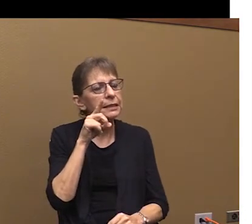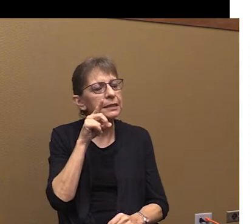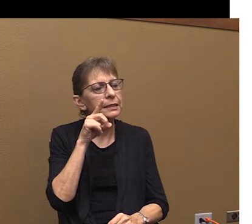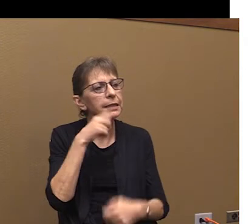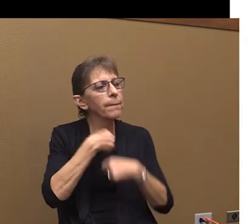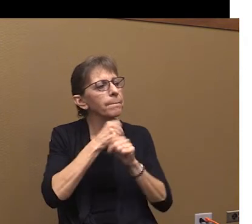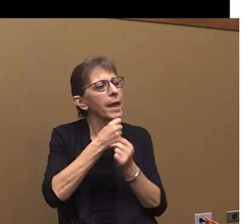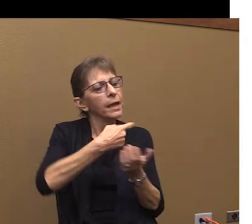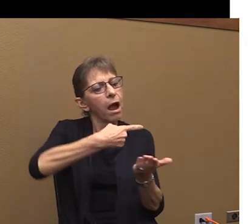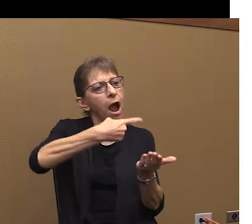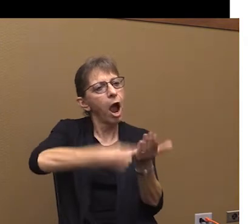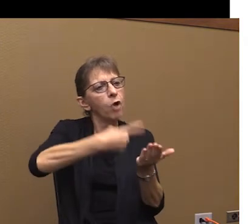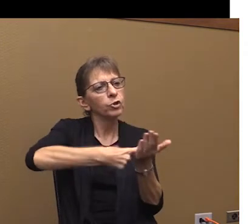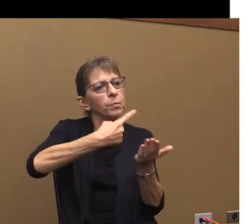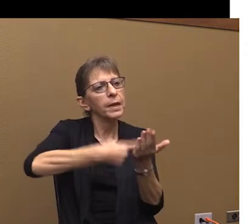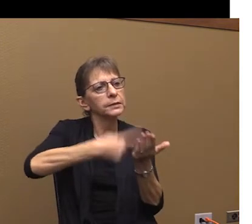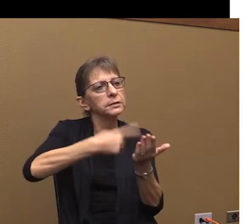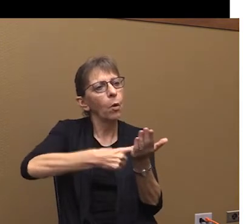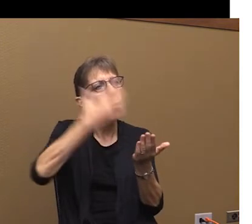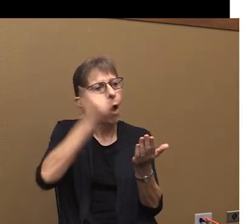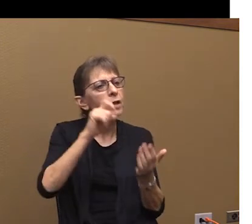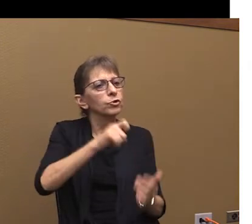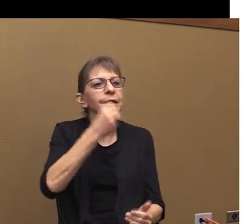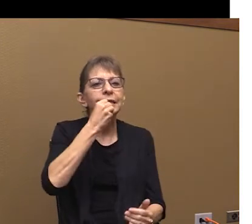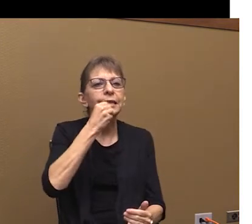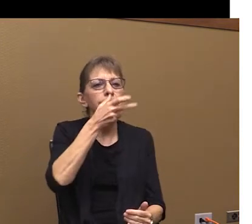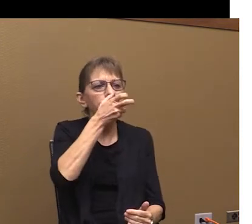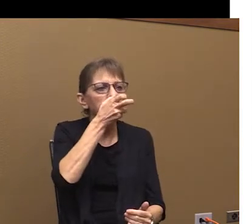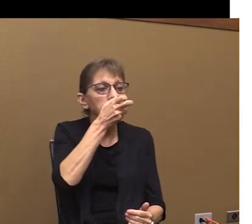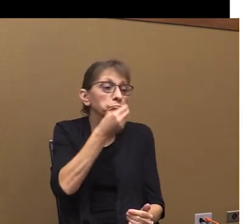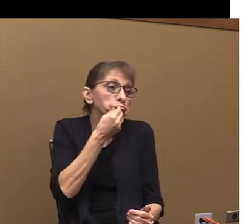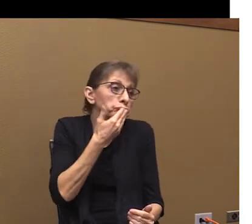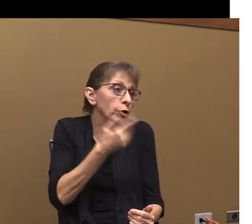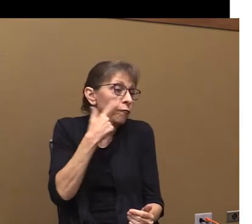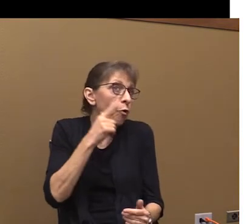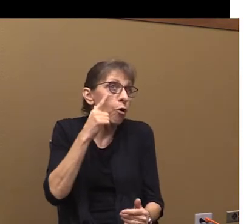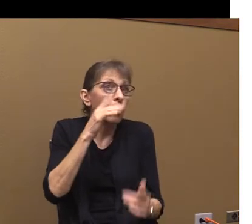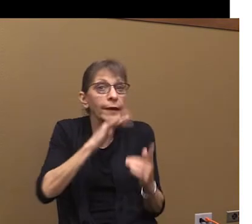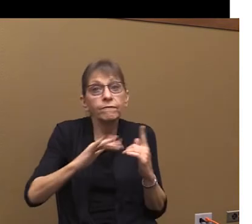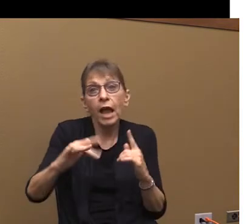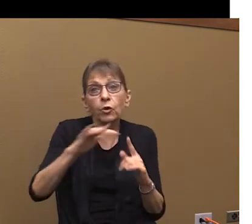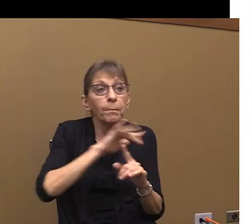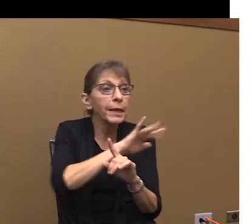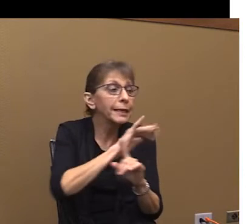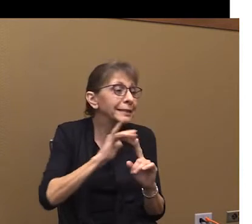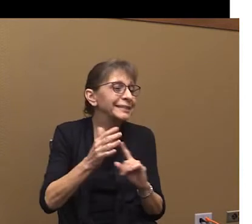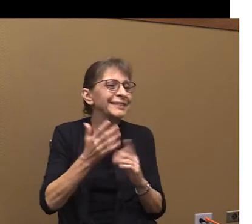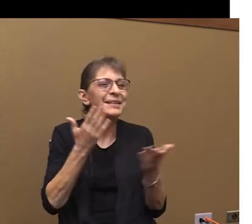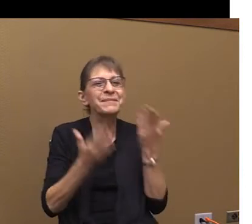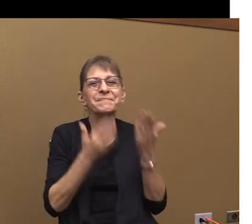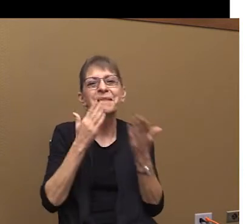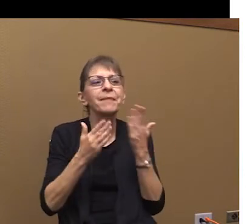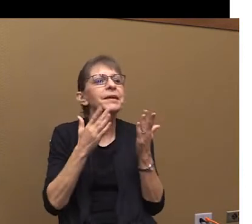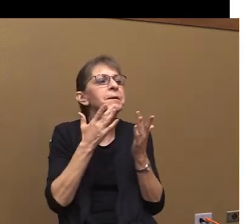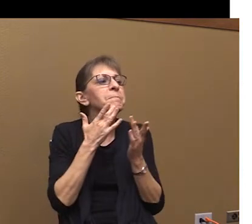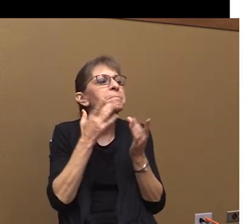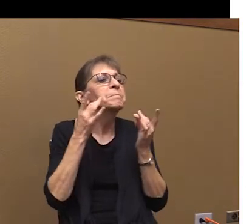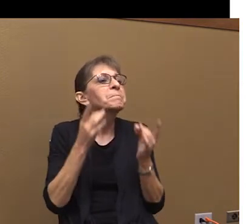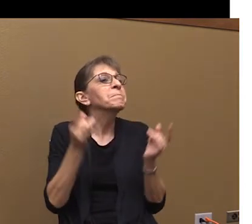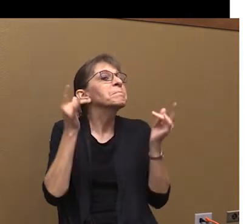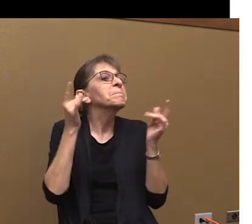She had done Stanton had done making an argument for eating